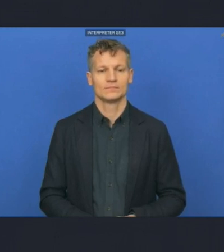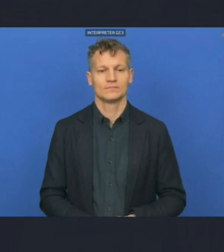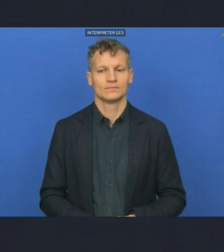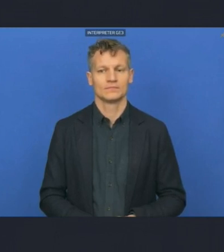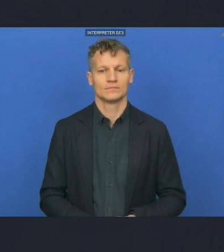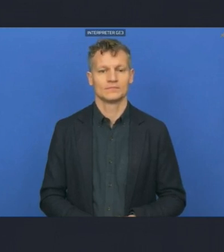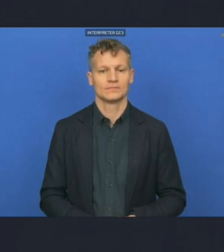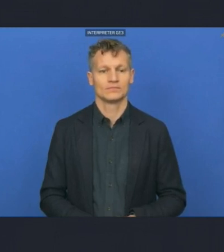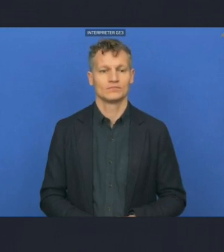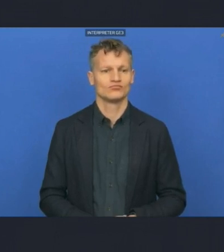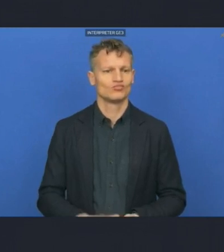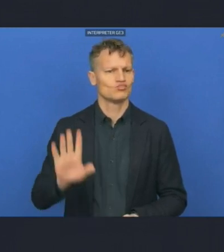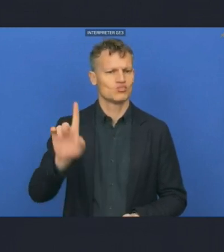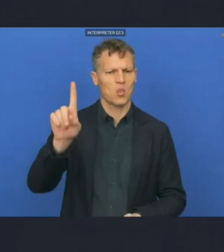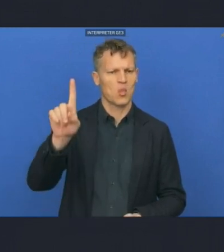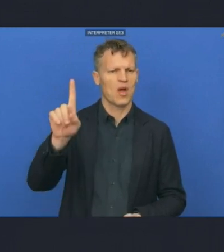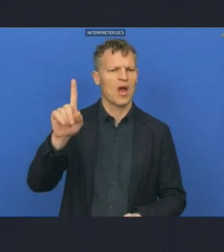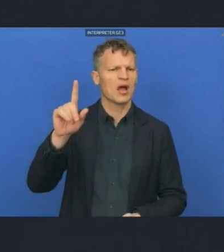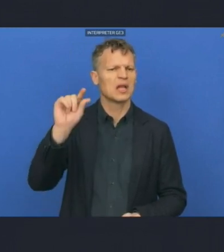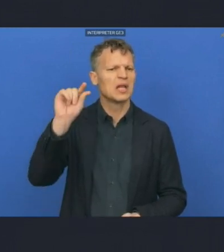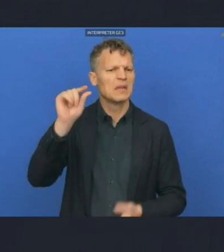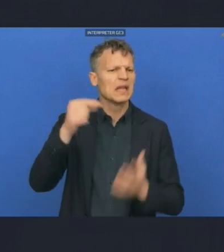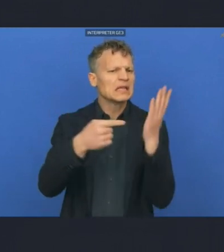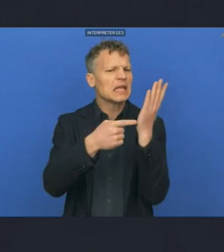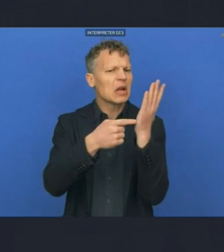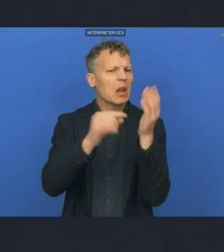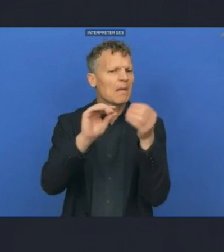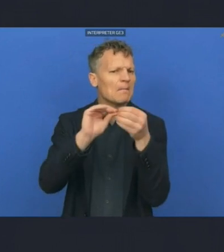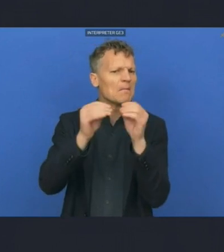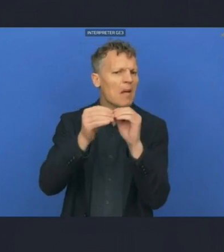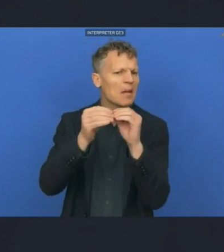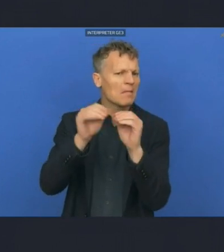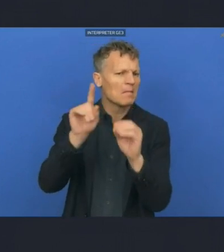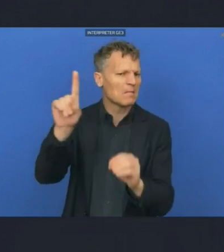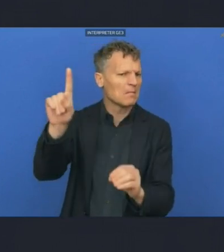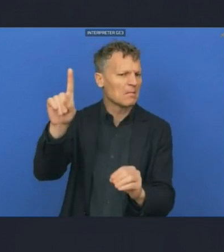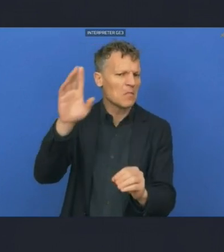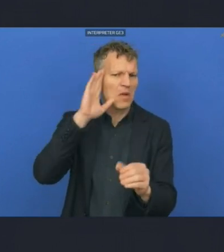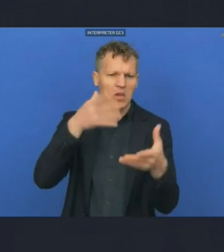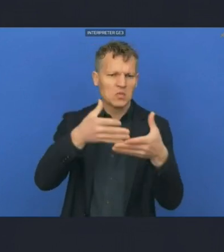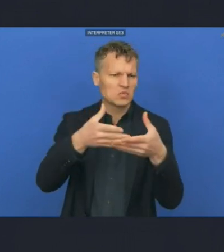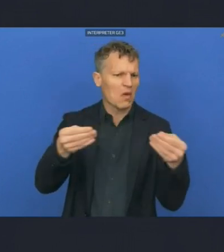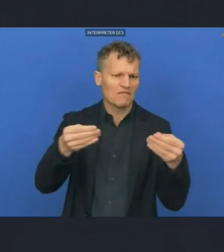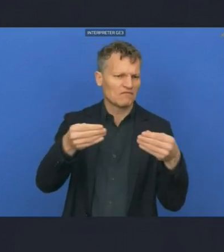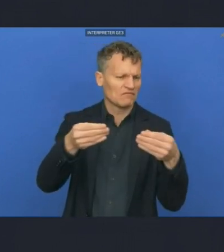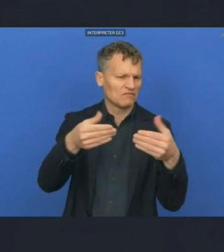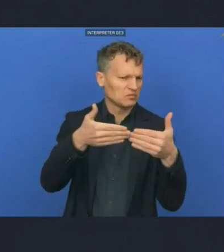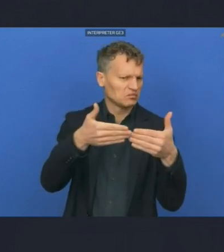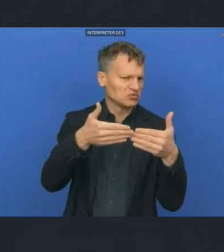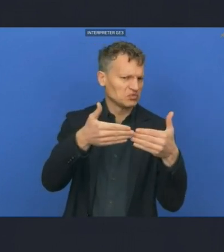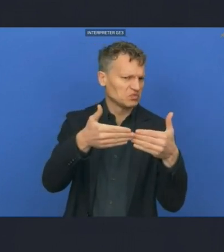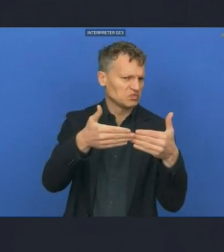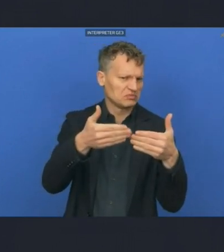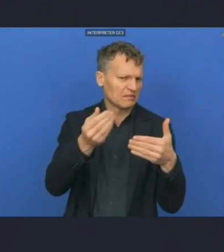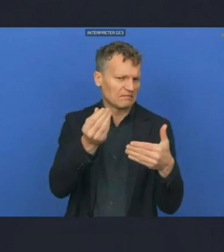Okay, we're just fixing a technical issue and it should be solved in the coming seconds, I